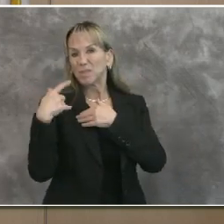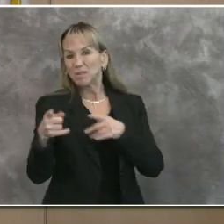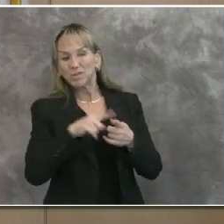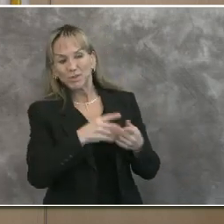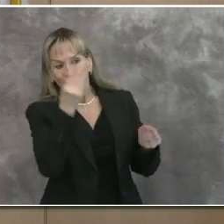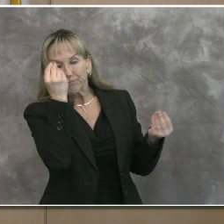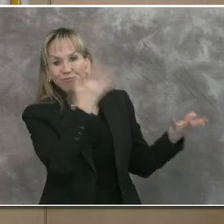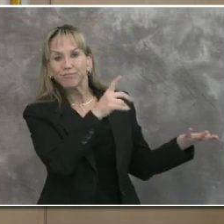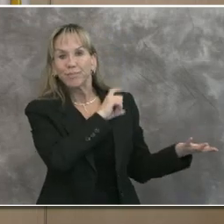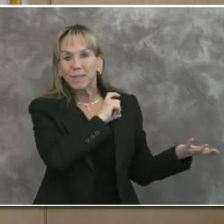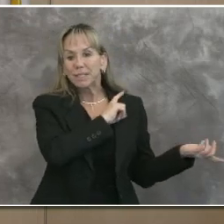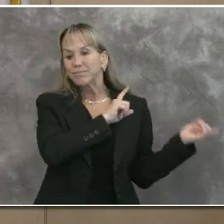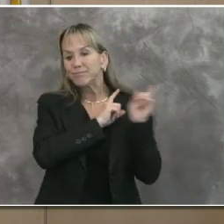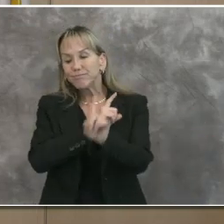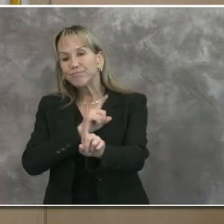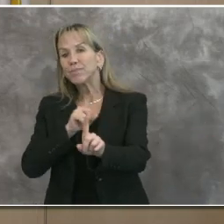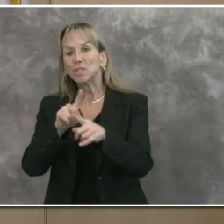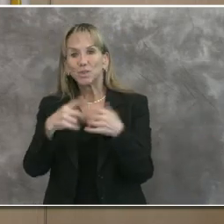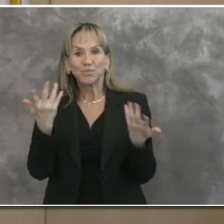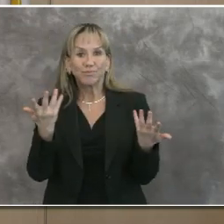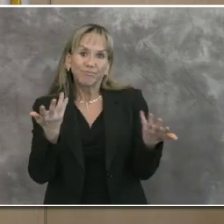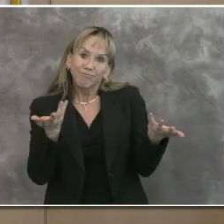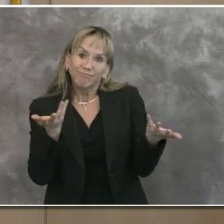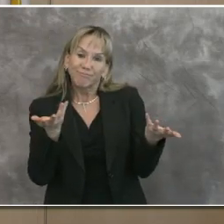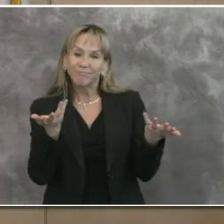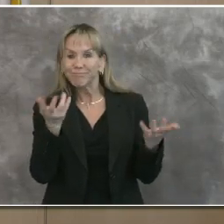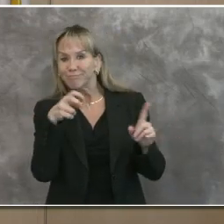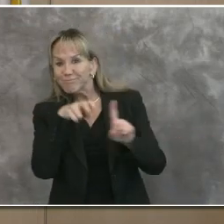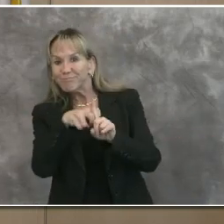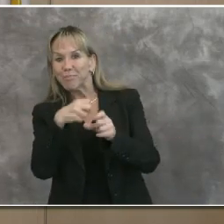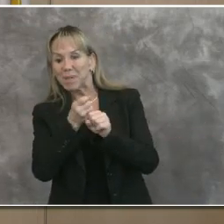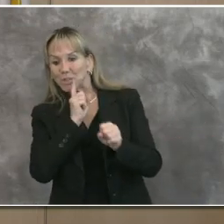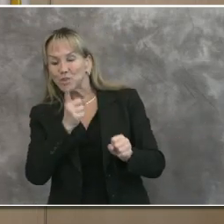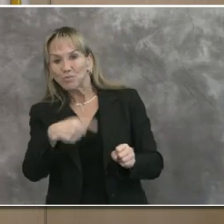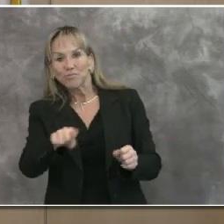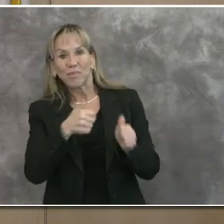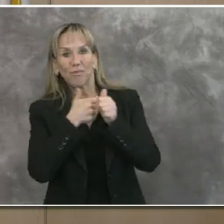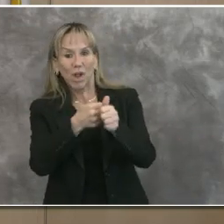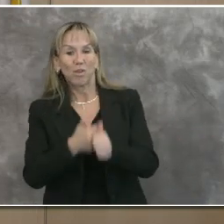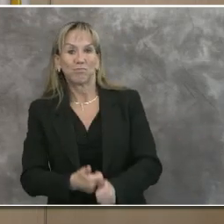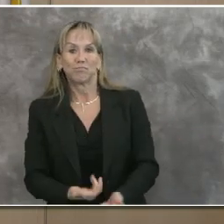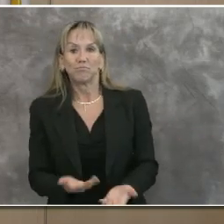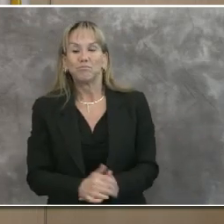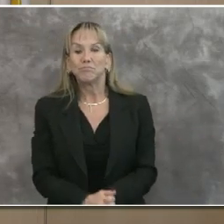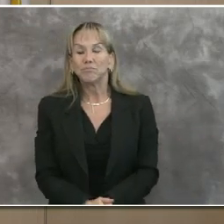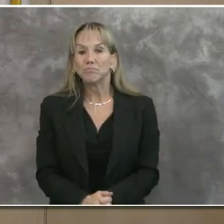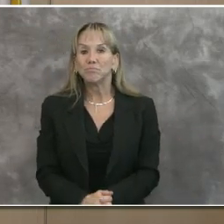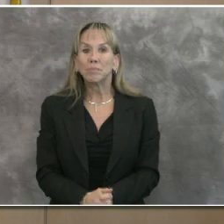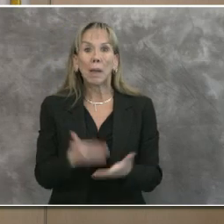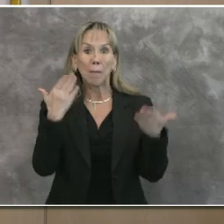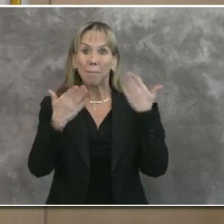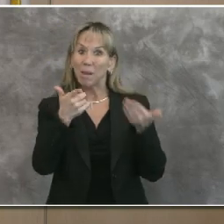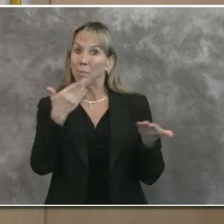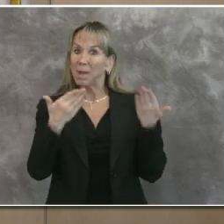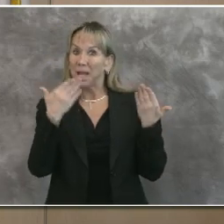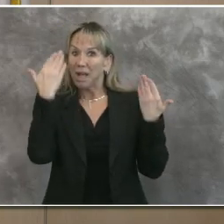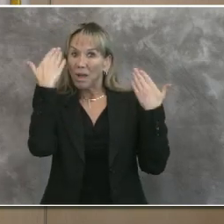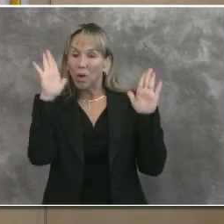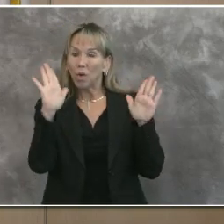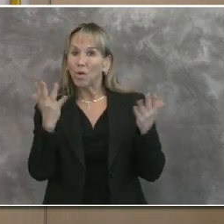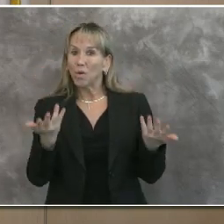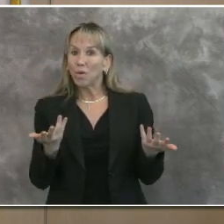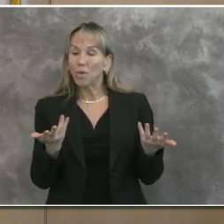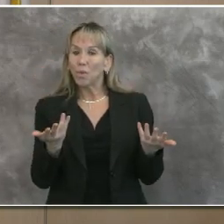those jurisdictions, to enforce. And as you may or may not know, there have been